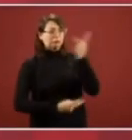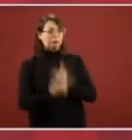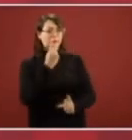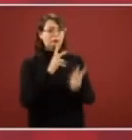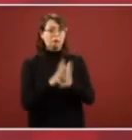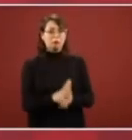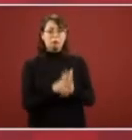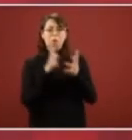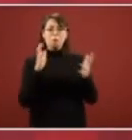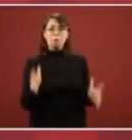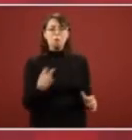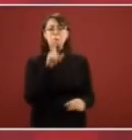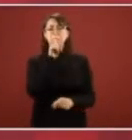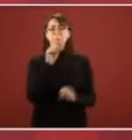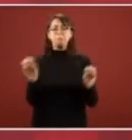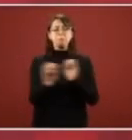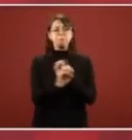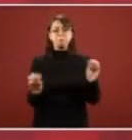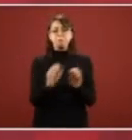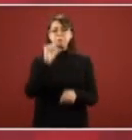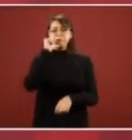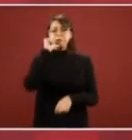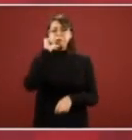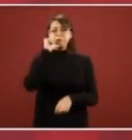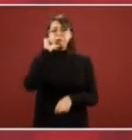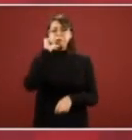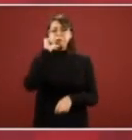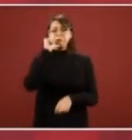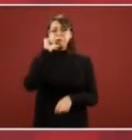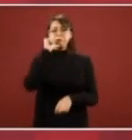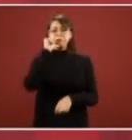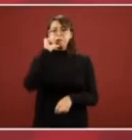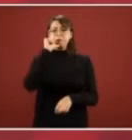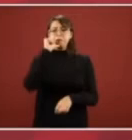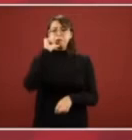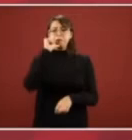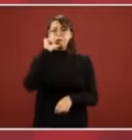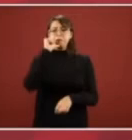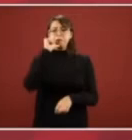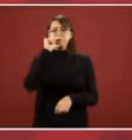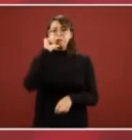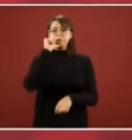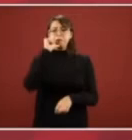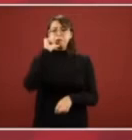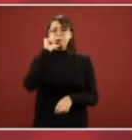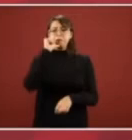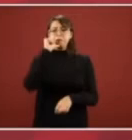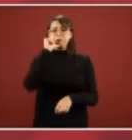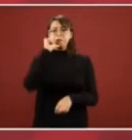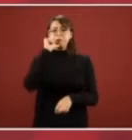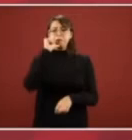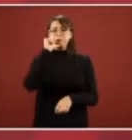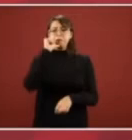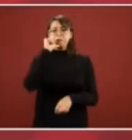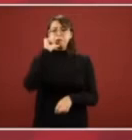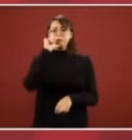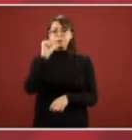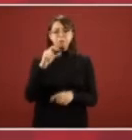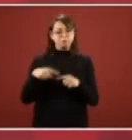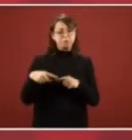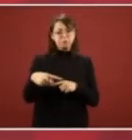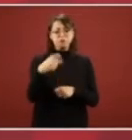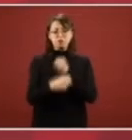Este año tampoco va a aumentar la deuda pública. And this year, we also will not have an increase in public debt.